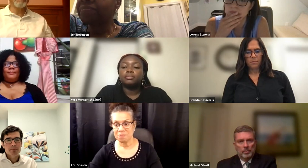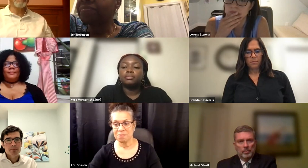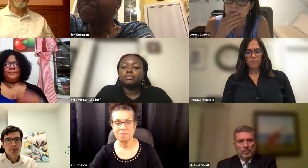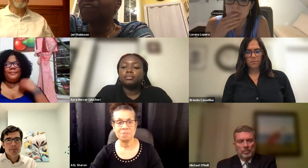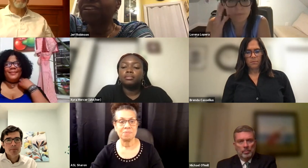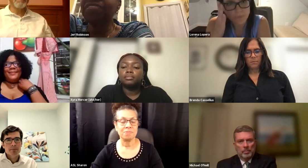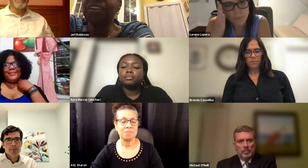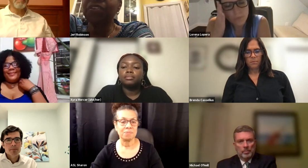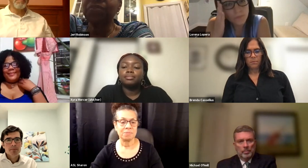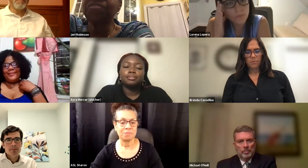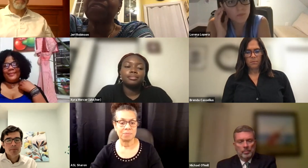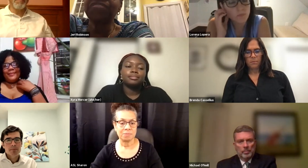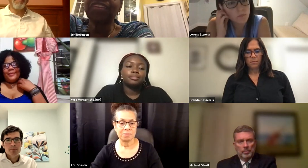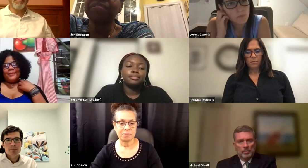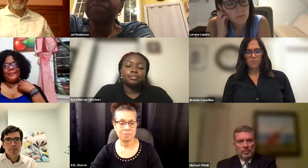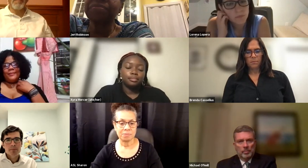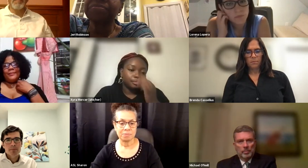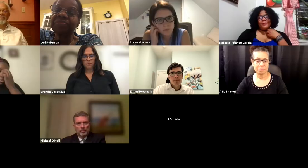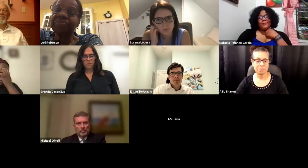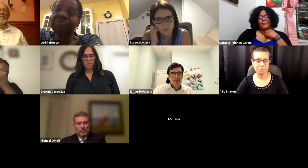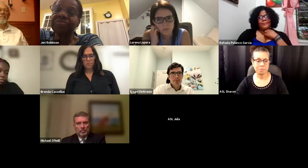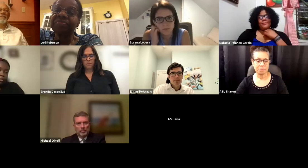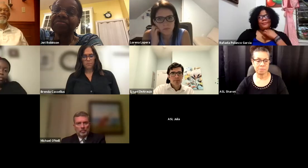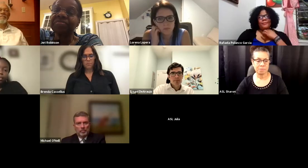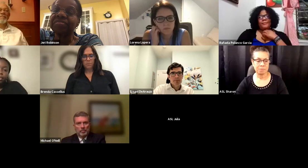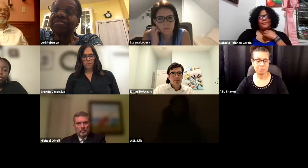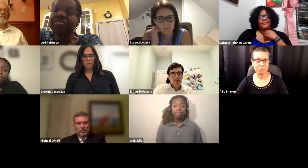tonight all right thank you is there a second